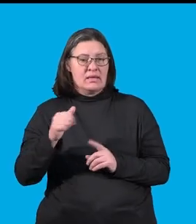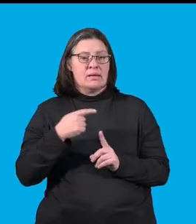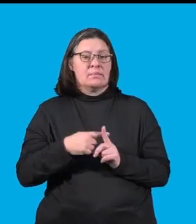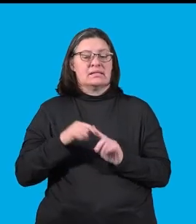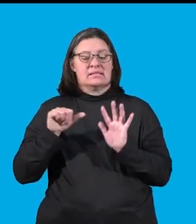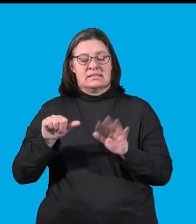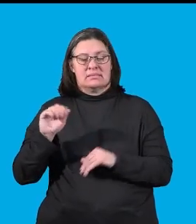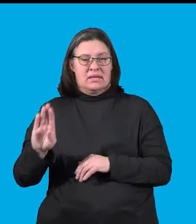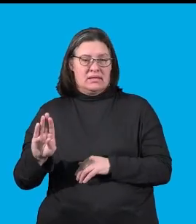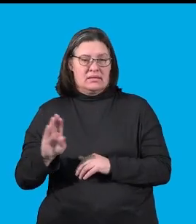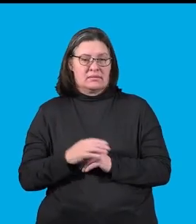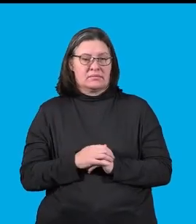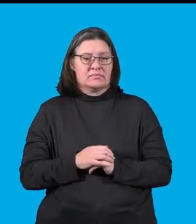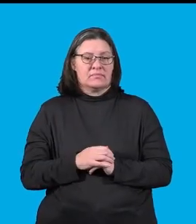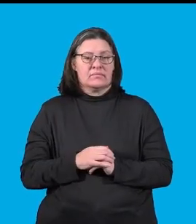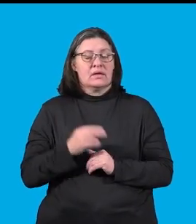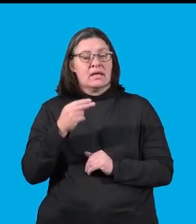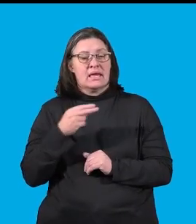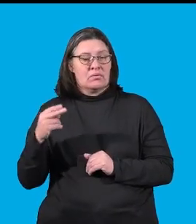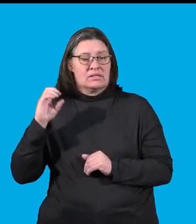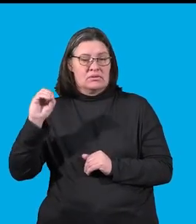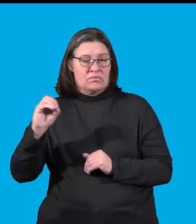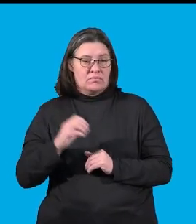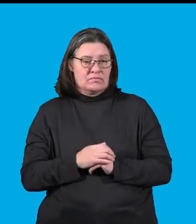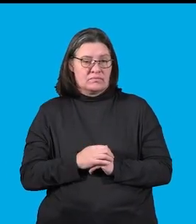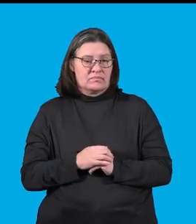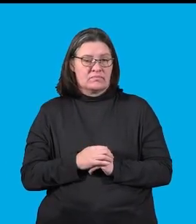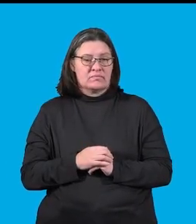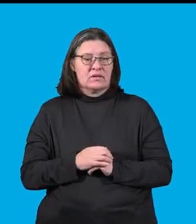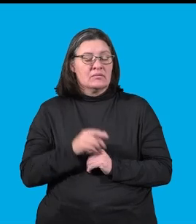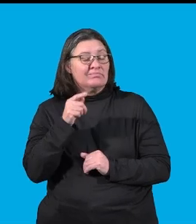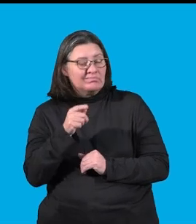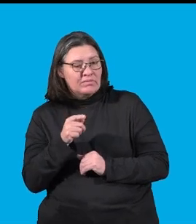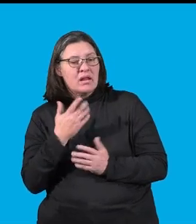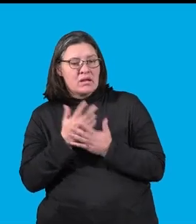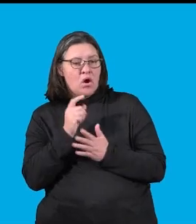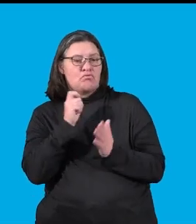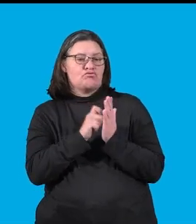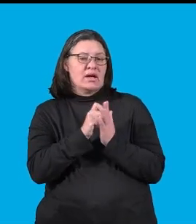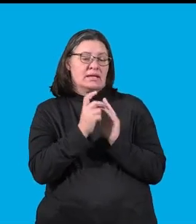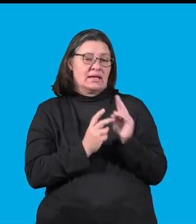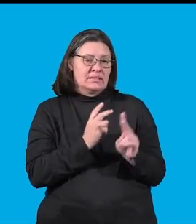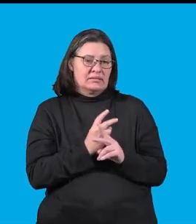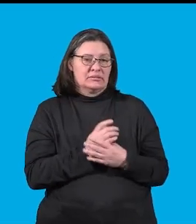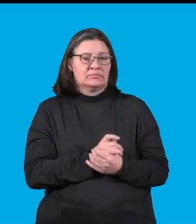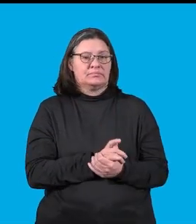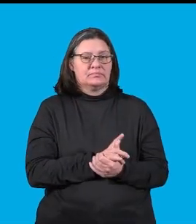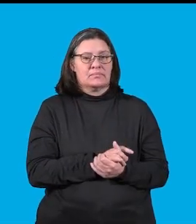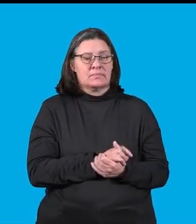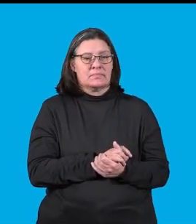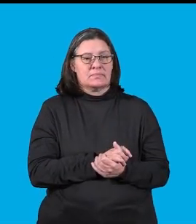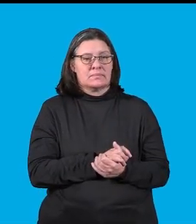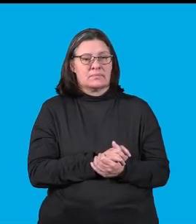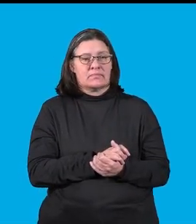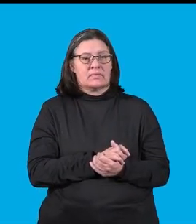36a plus 6b is equal to 0. So we can then rewrite, and